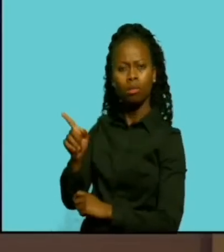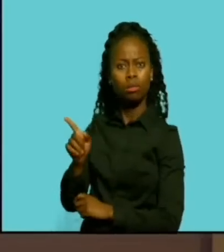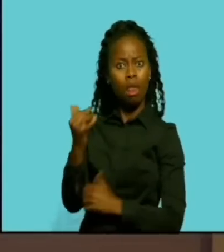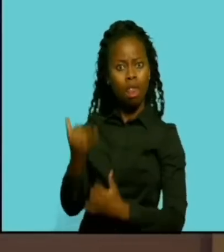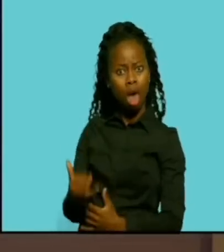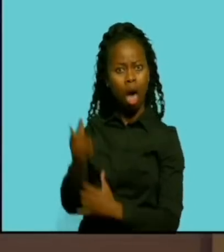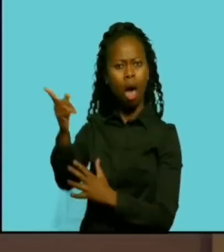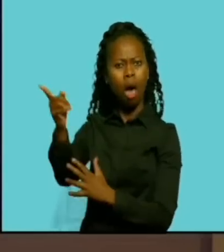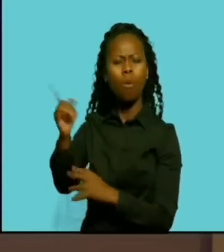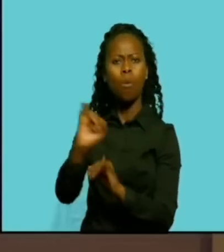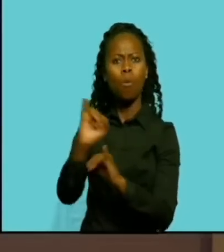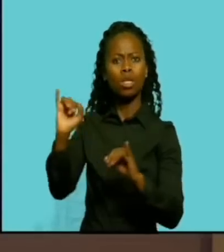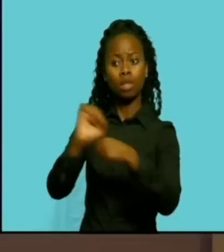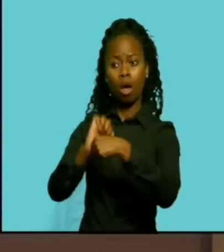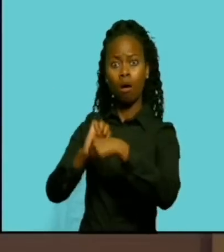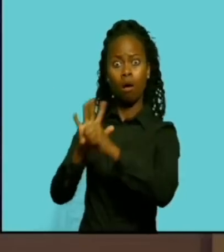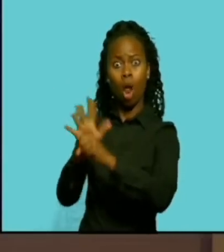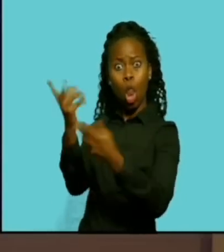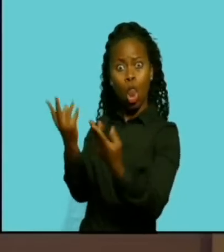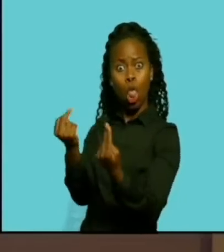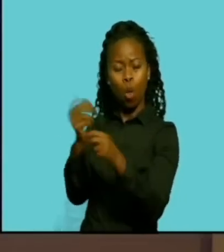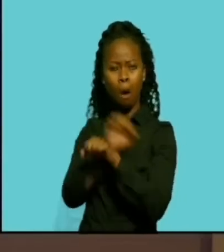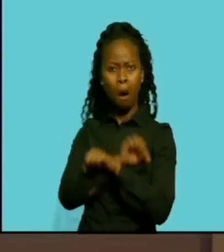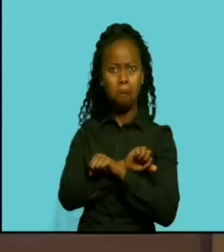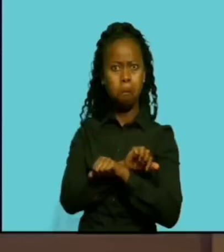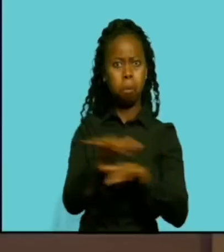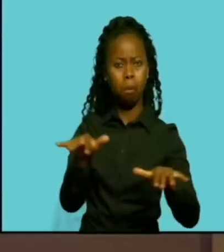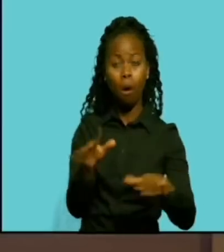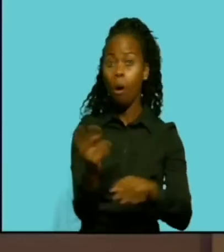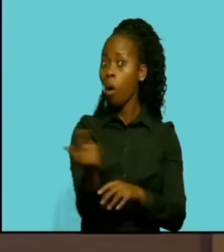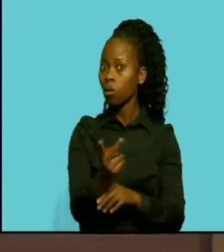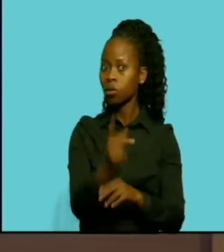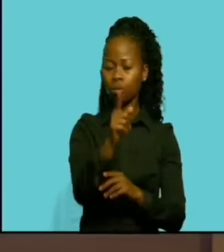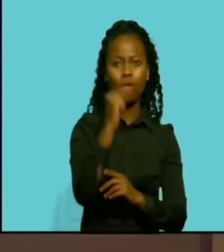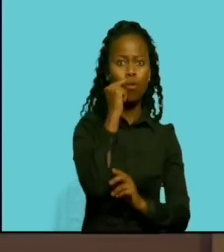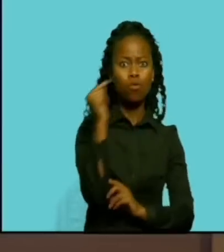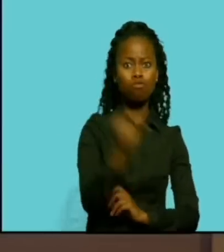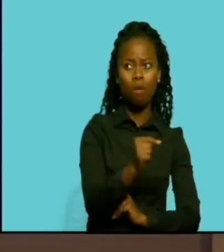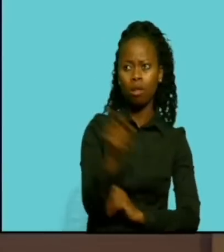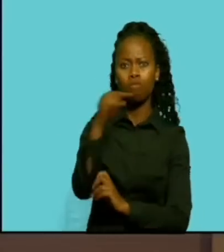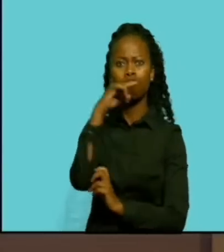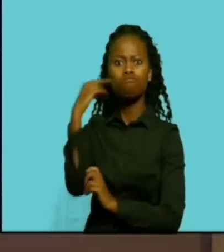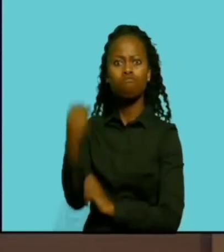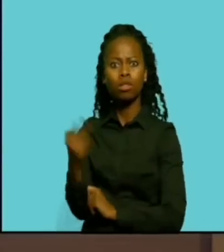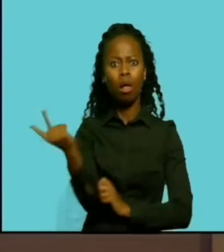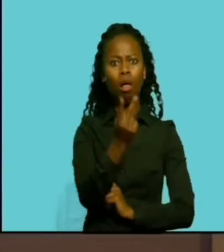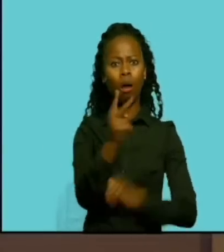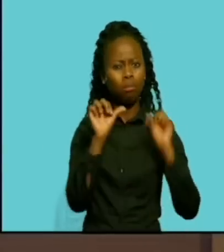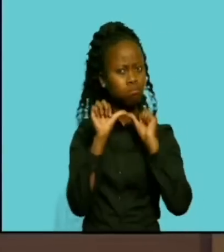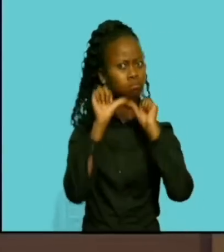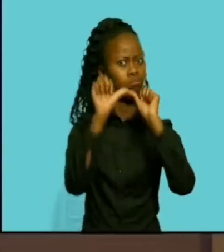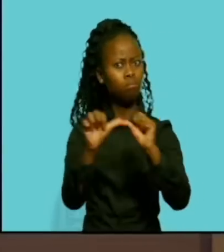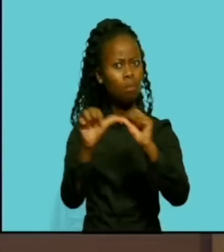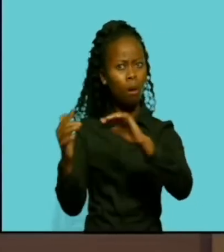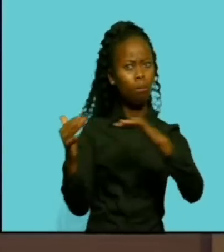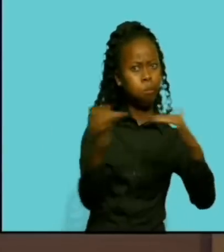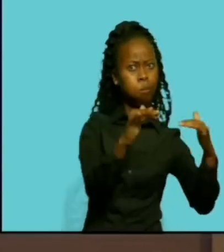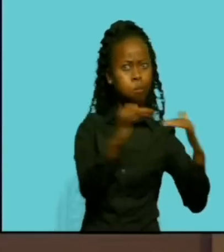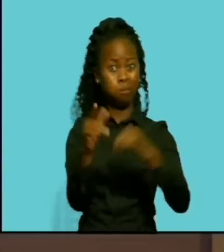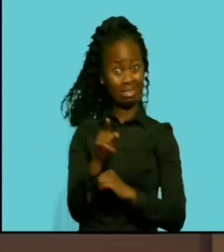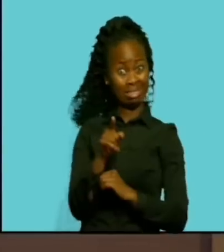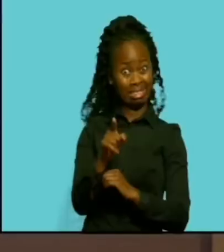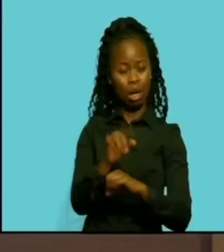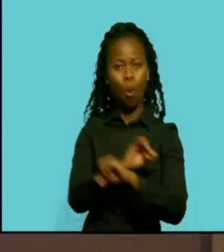of Ukraine by Russia will, however, weigh heavily on global economic growth and contribute